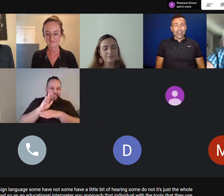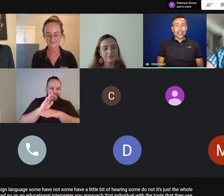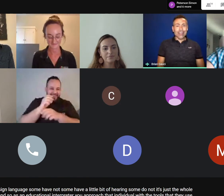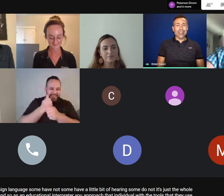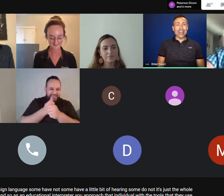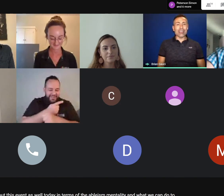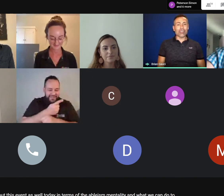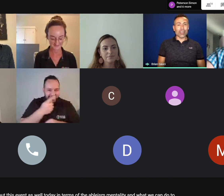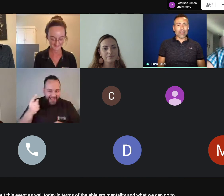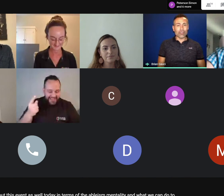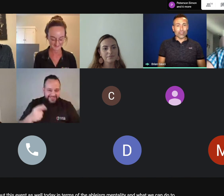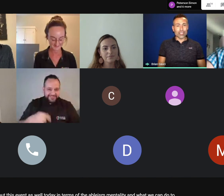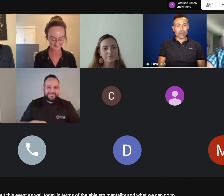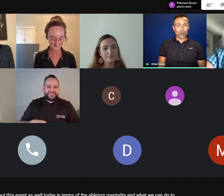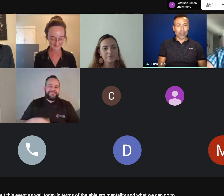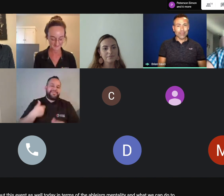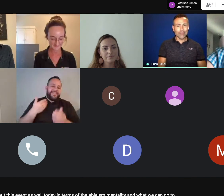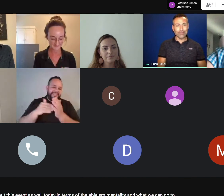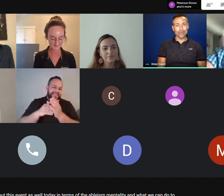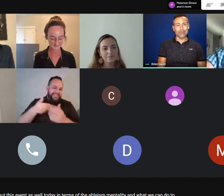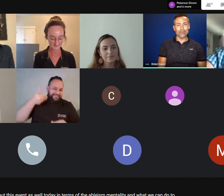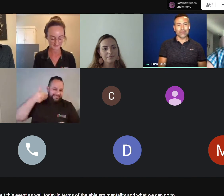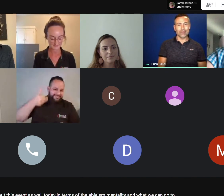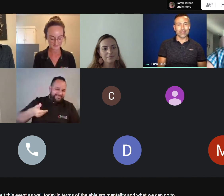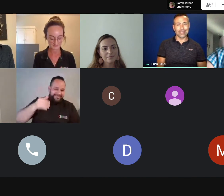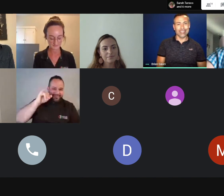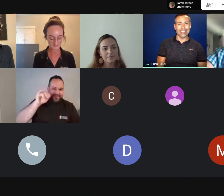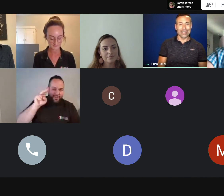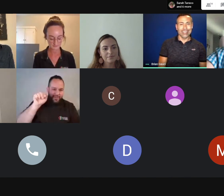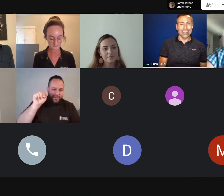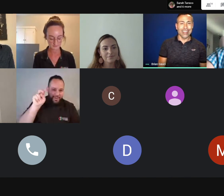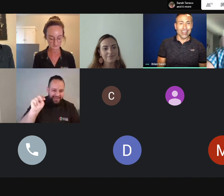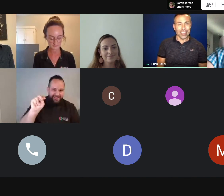Hello again, and good afternoon to everyone. In